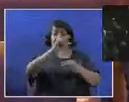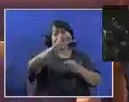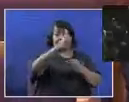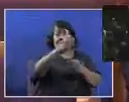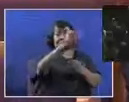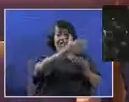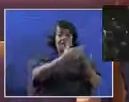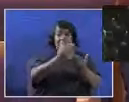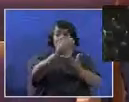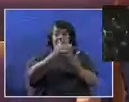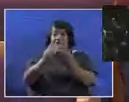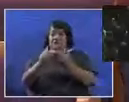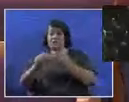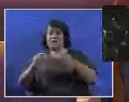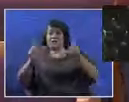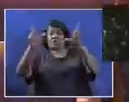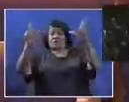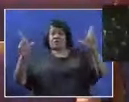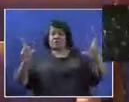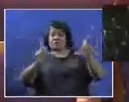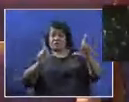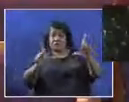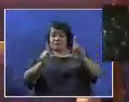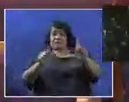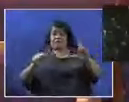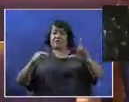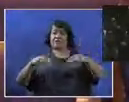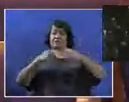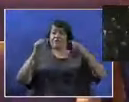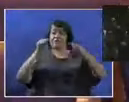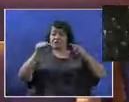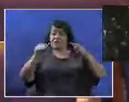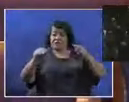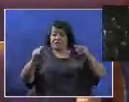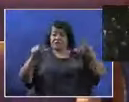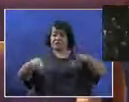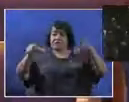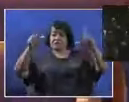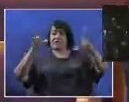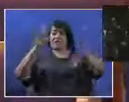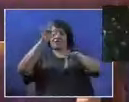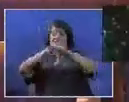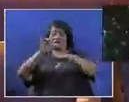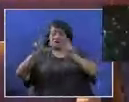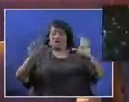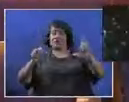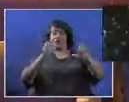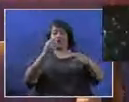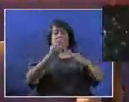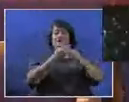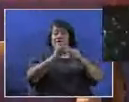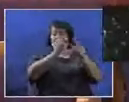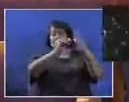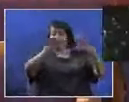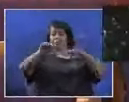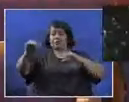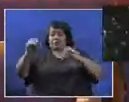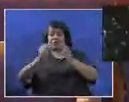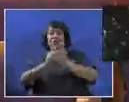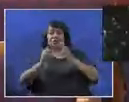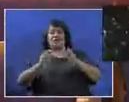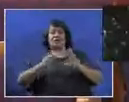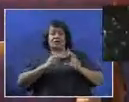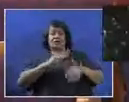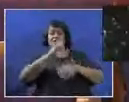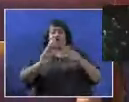addresses, and up in that upper right-hand corner, you'll see that giving button that we see every week. Click on that, type in the amount of your gift on the page that it directs you